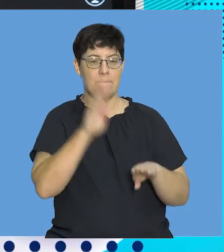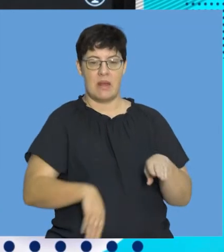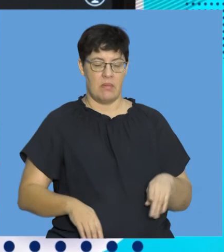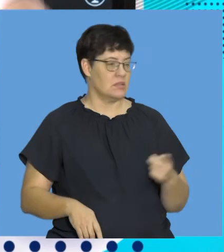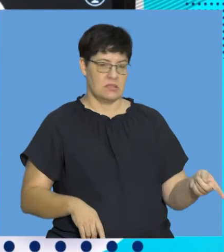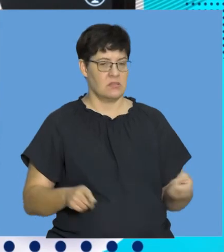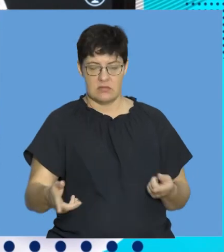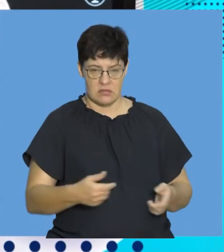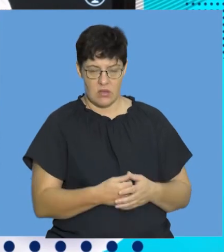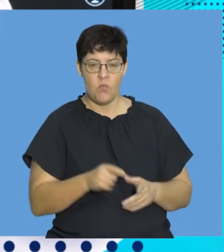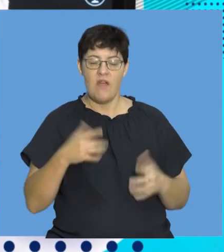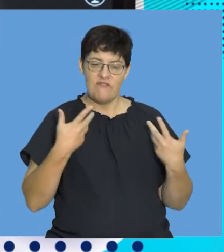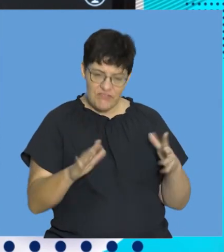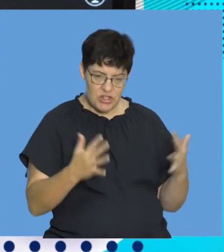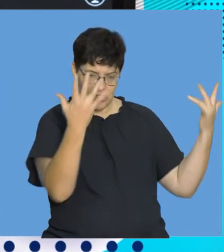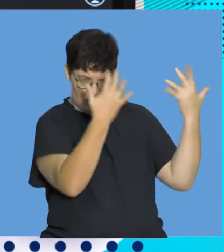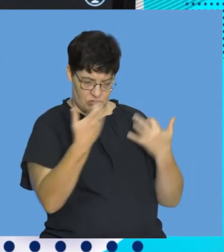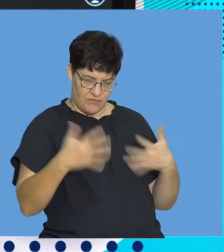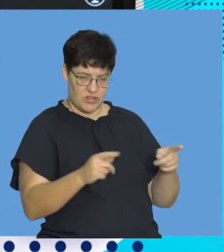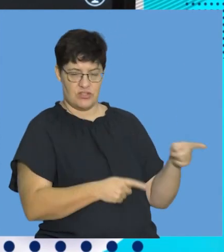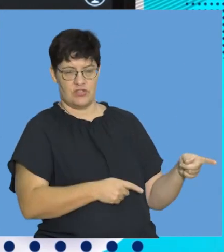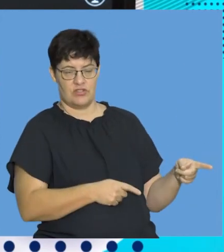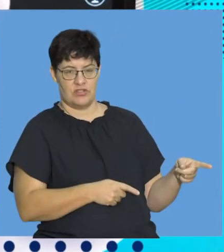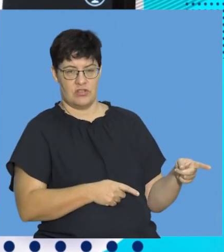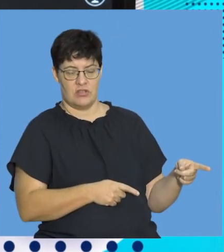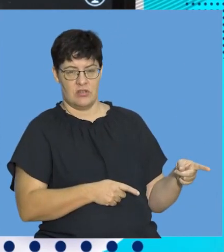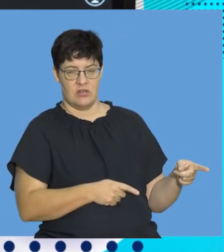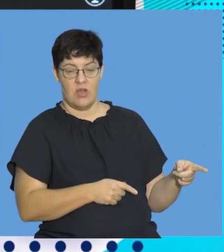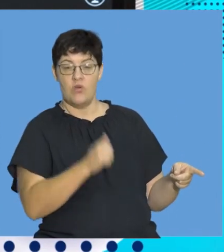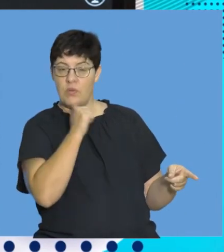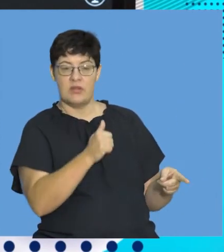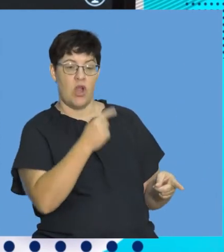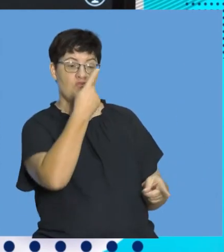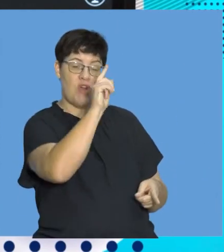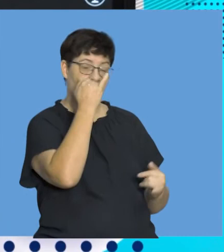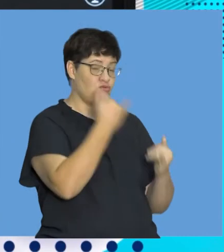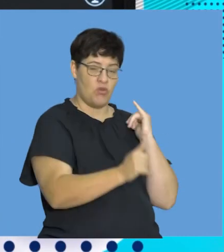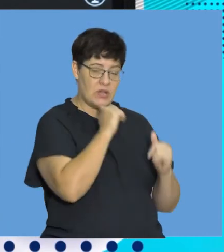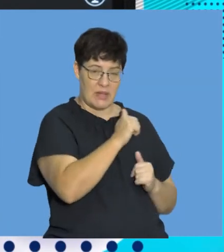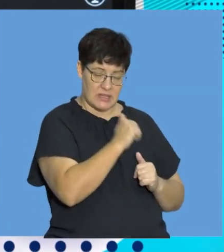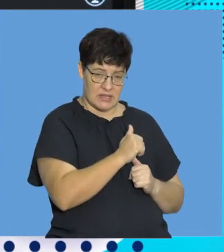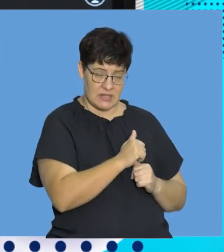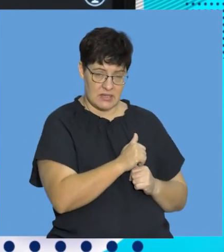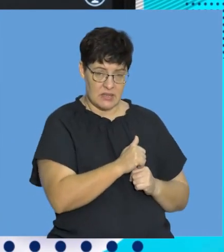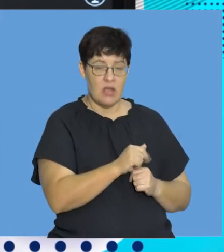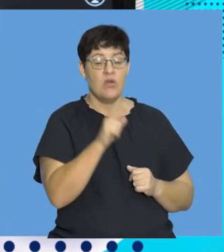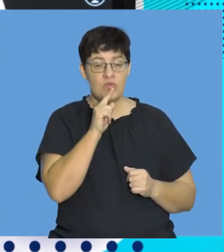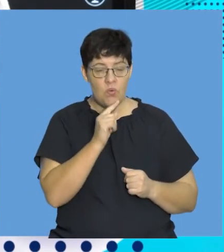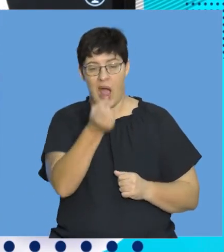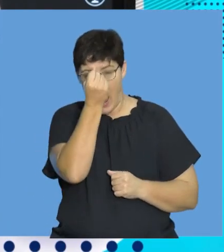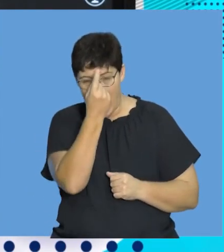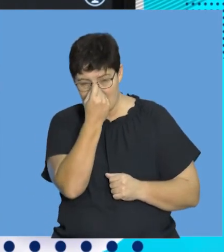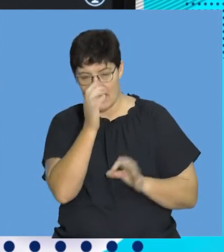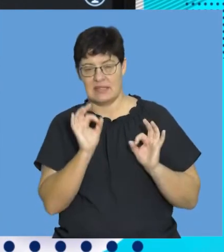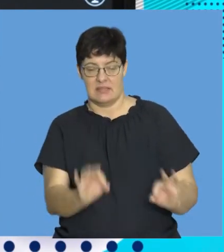already done the calculation, immaterial whether it's correct or incorrect. The fact of the matter is you understood that the